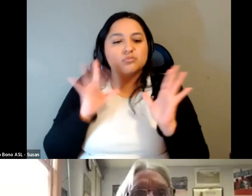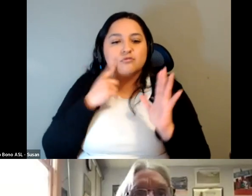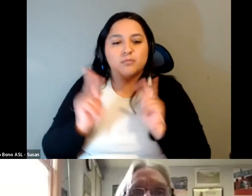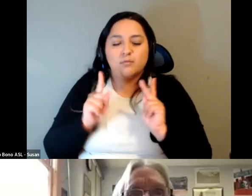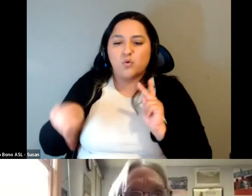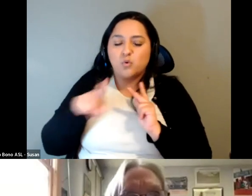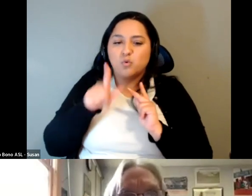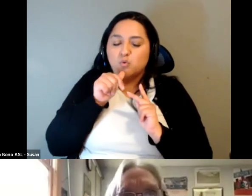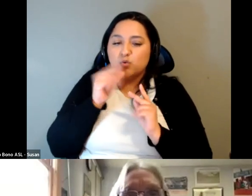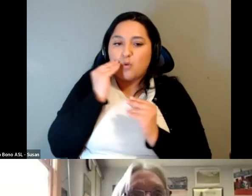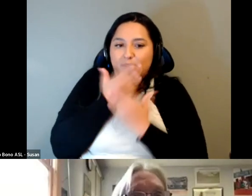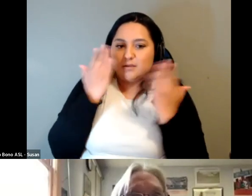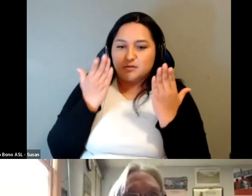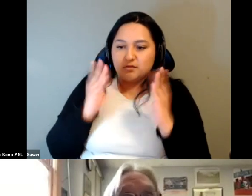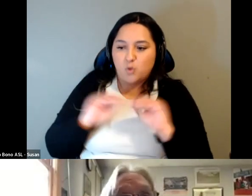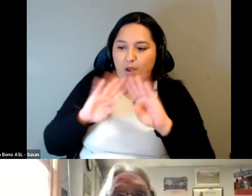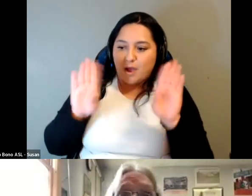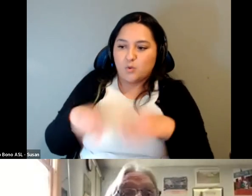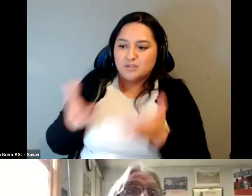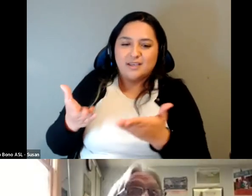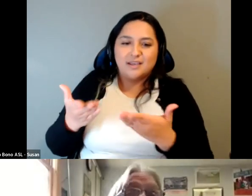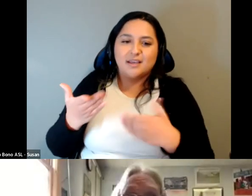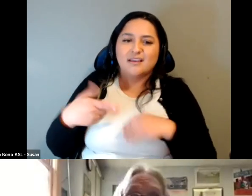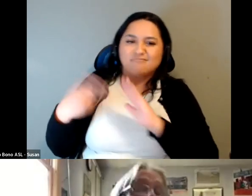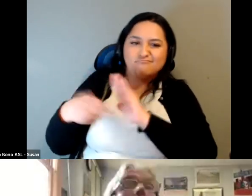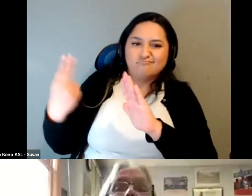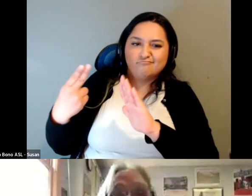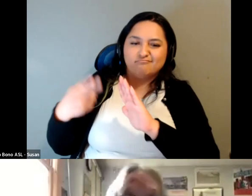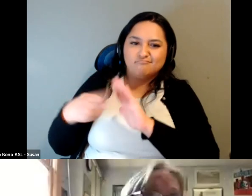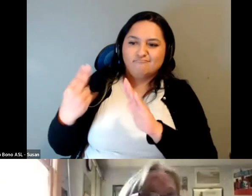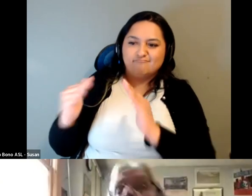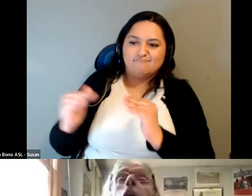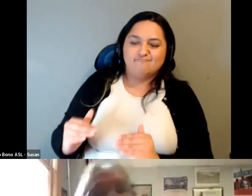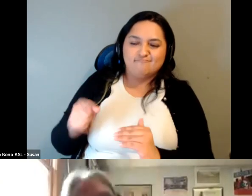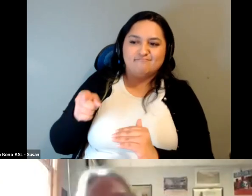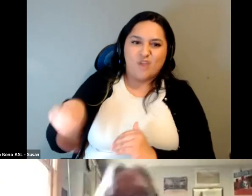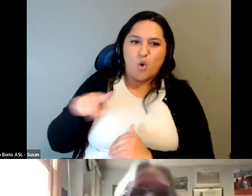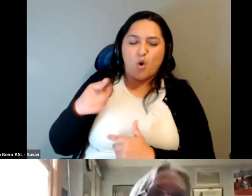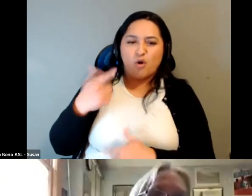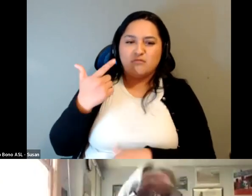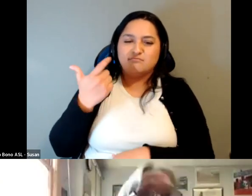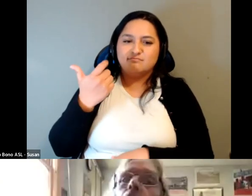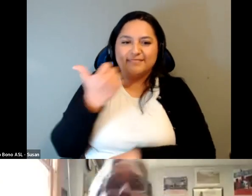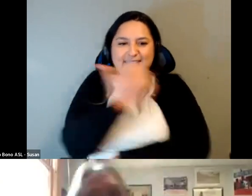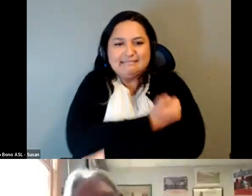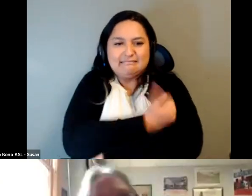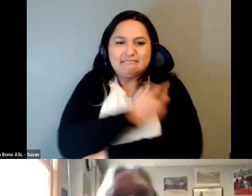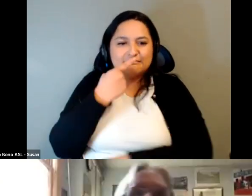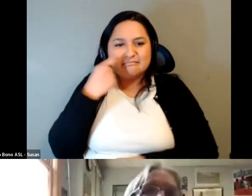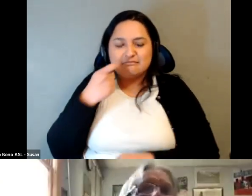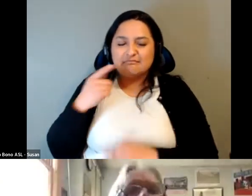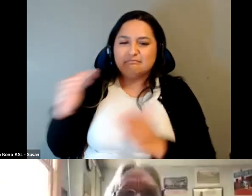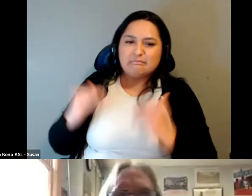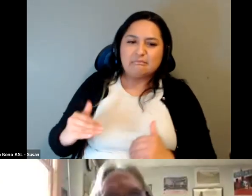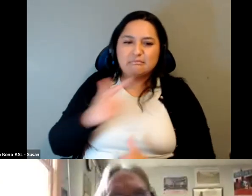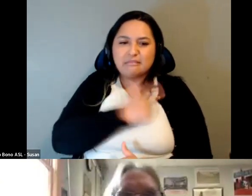community, because it stigmatizes them. Now they're all mentally ill. They're all drug addicted. They're all from somewhere else. They're all lazy.